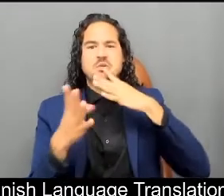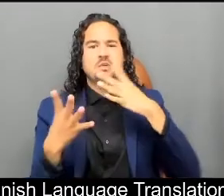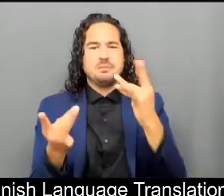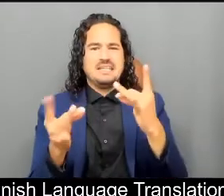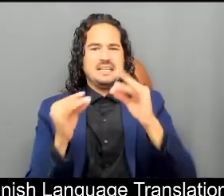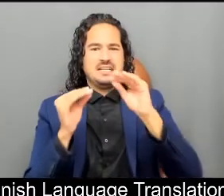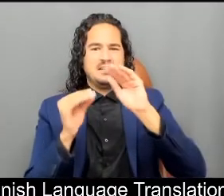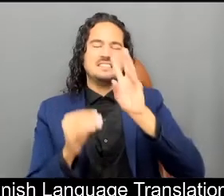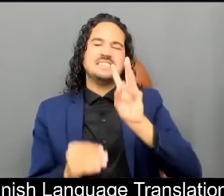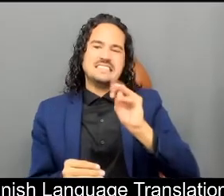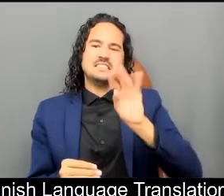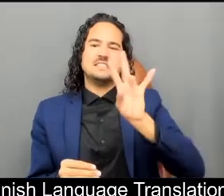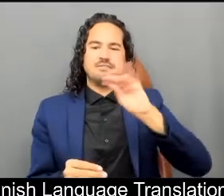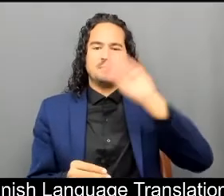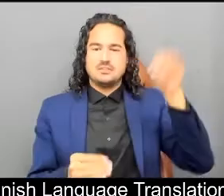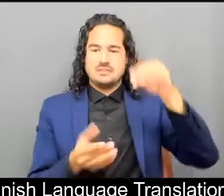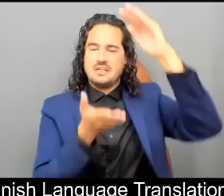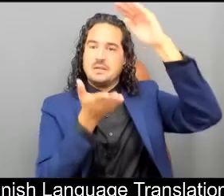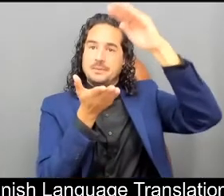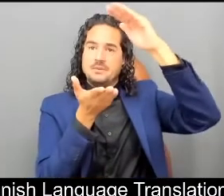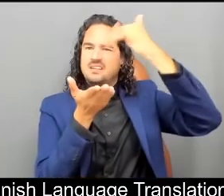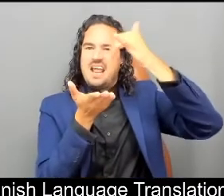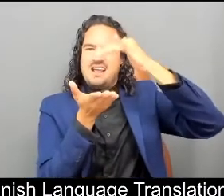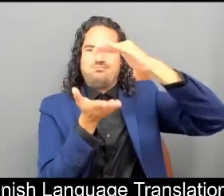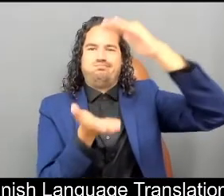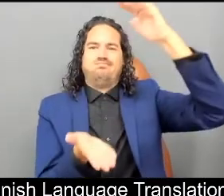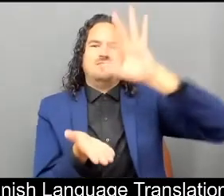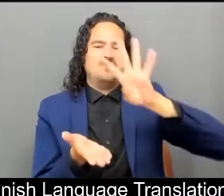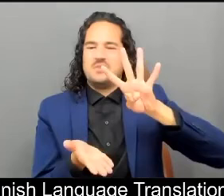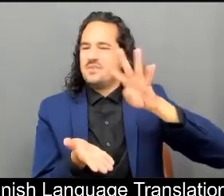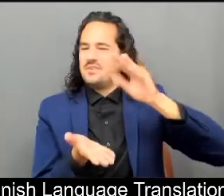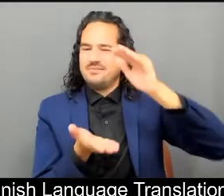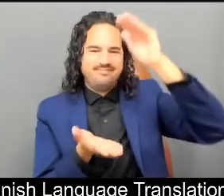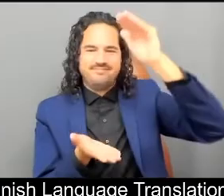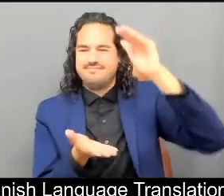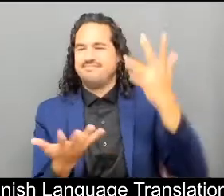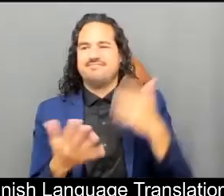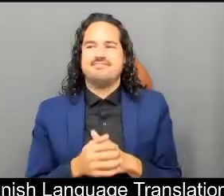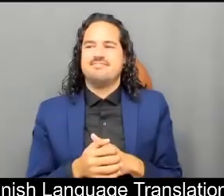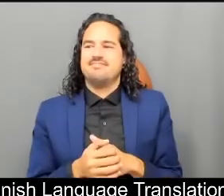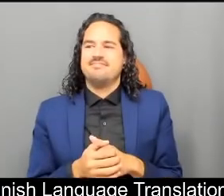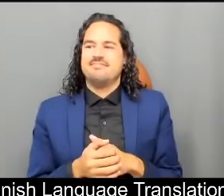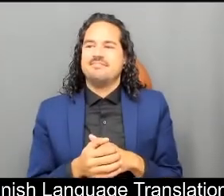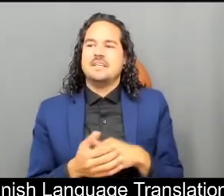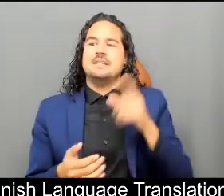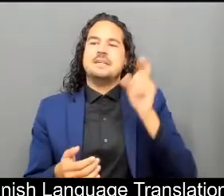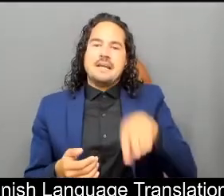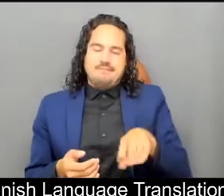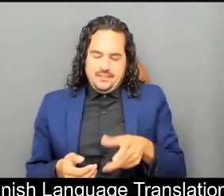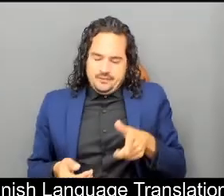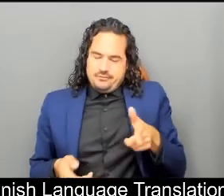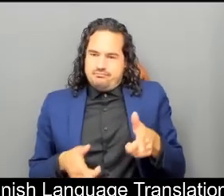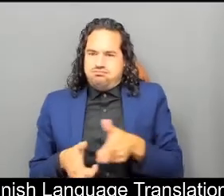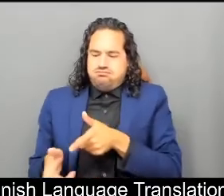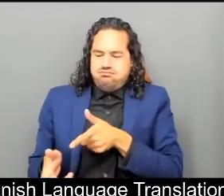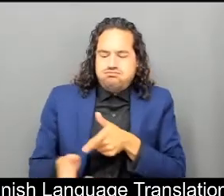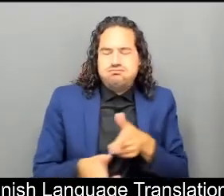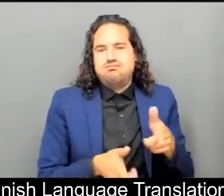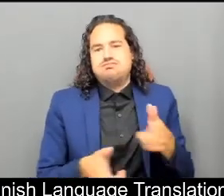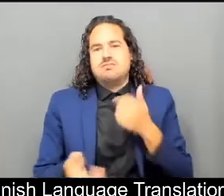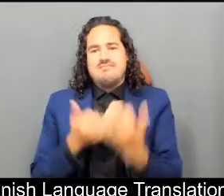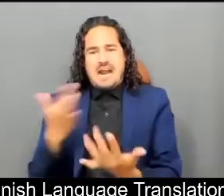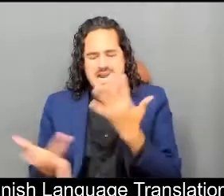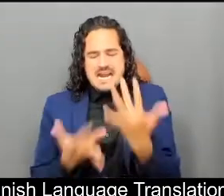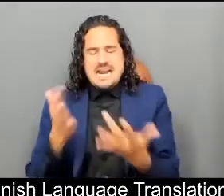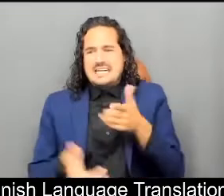a good threshold that we're able to have and keep control of our fire at the same time that we're putting on the ground. We